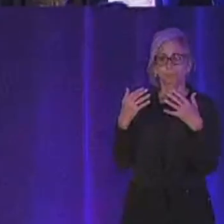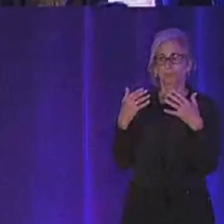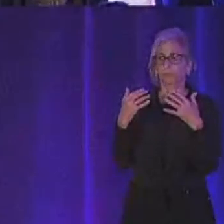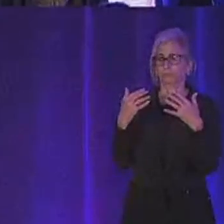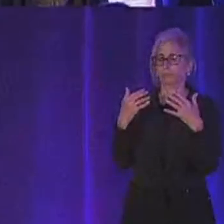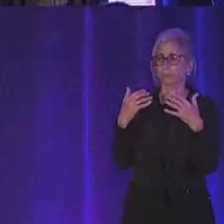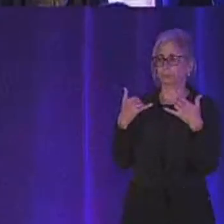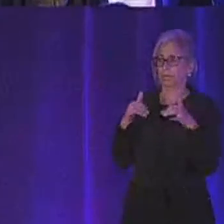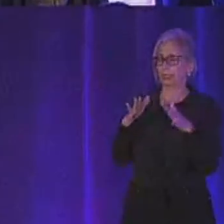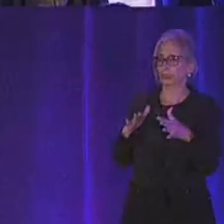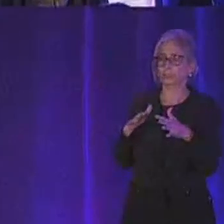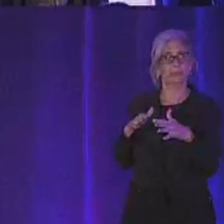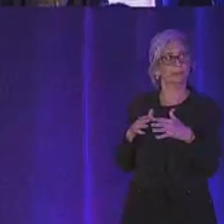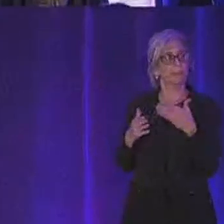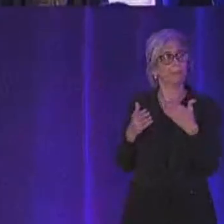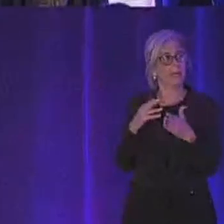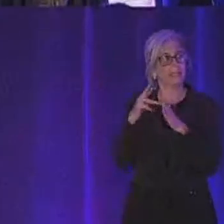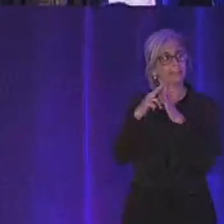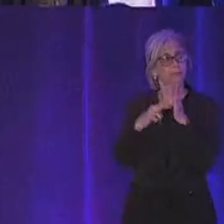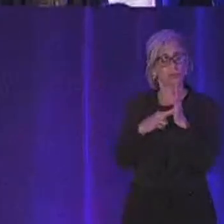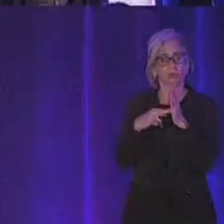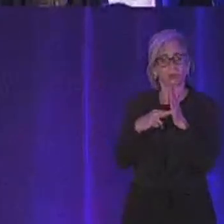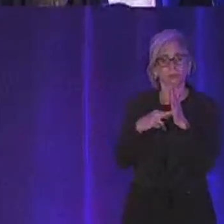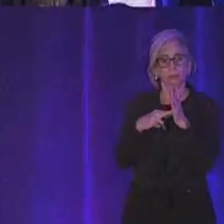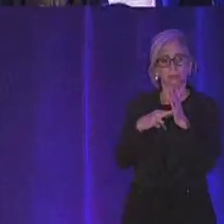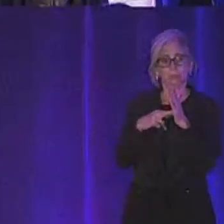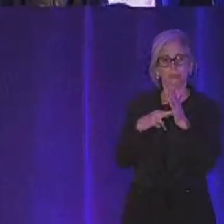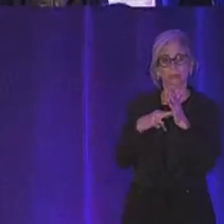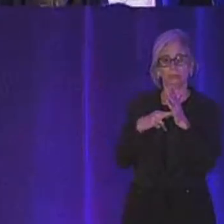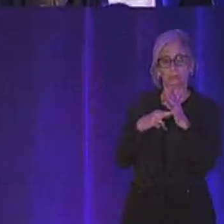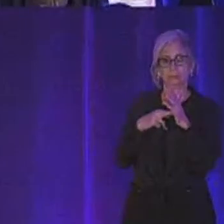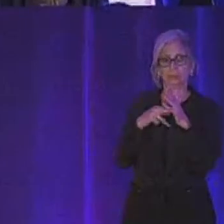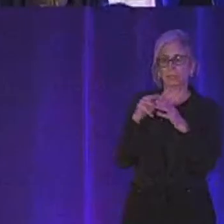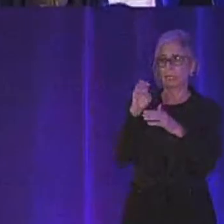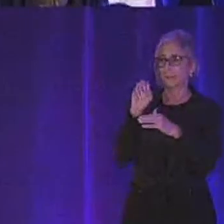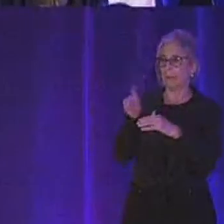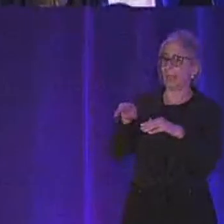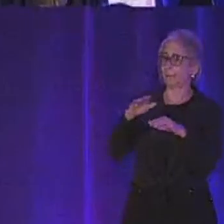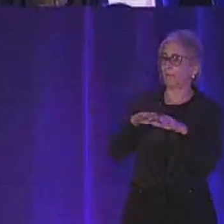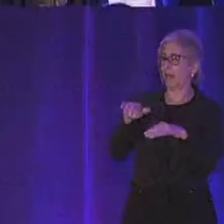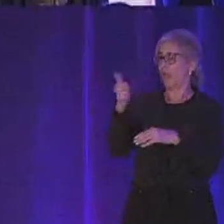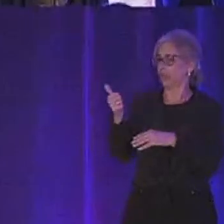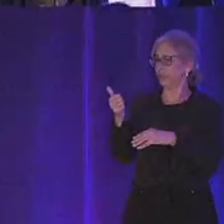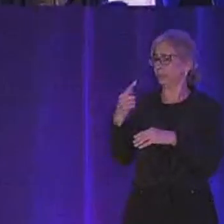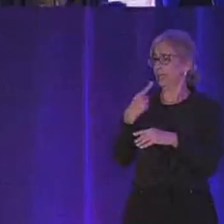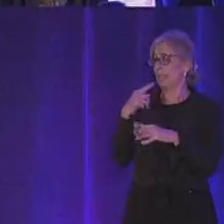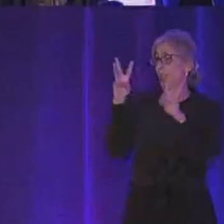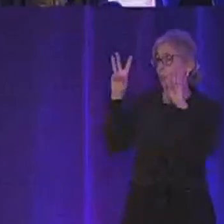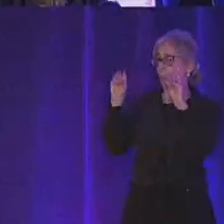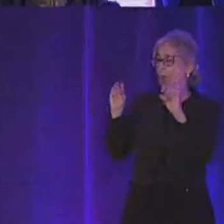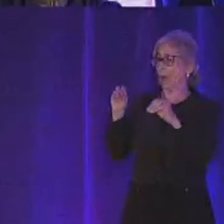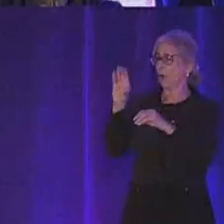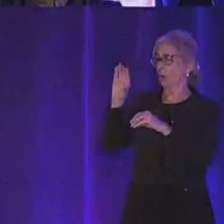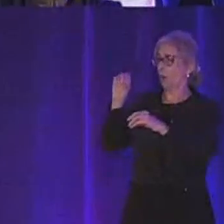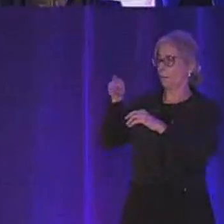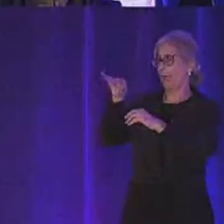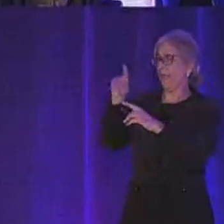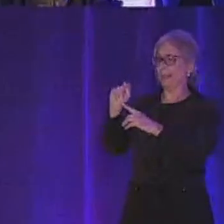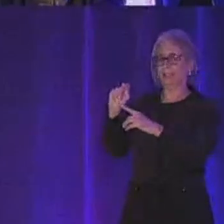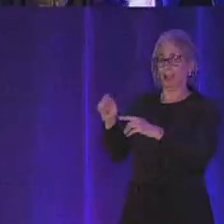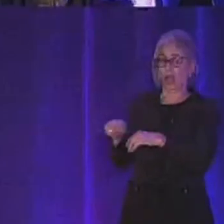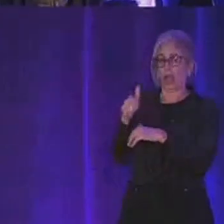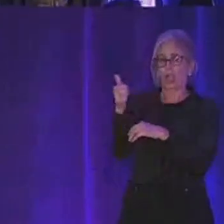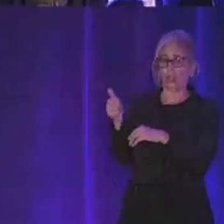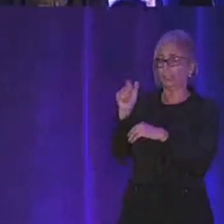my rule. That's the one I wrote. And I'll iterate, I'll map over others. So I'll say, oh, wow, Copilot.